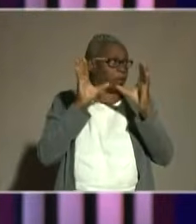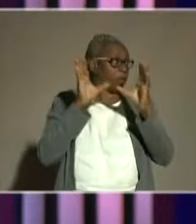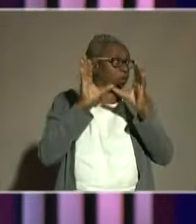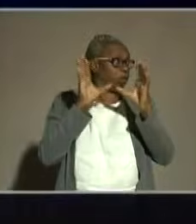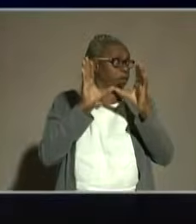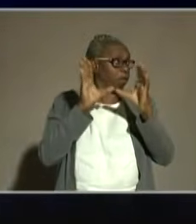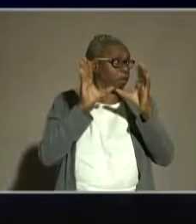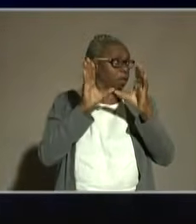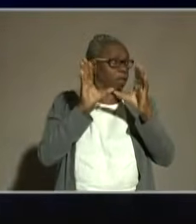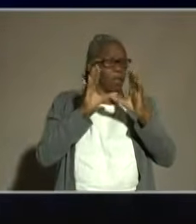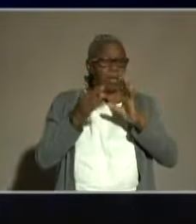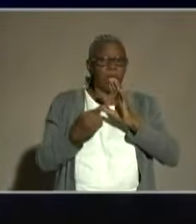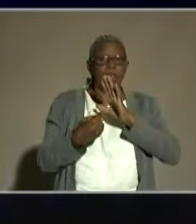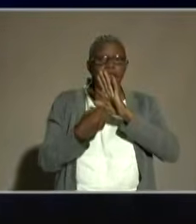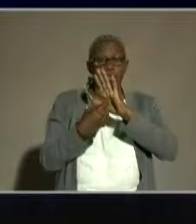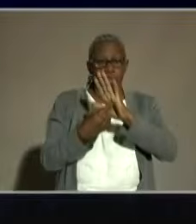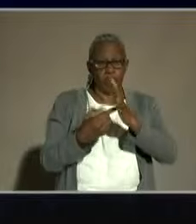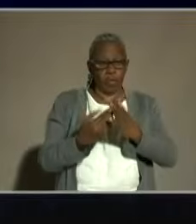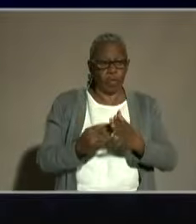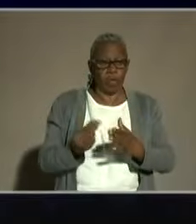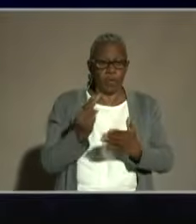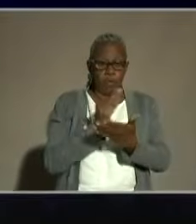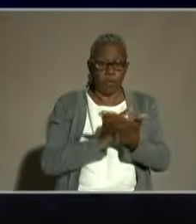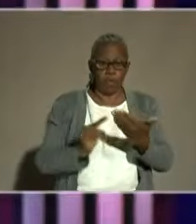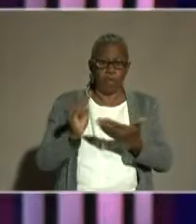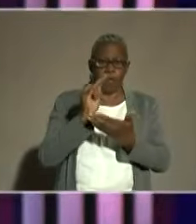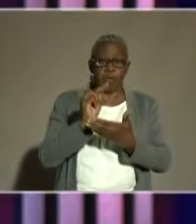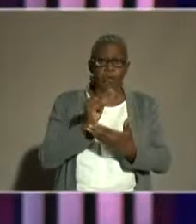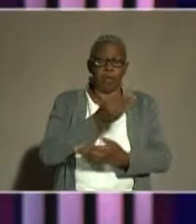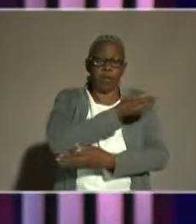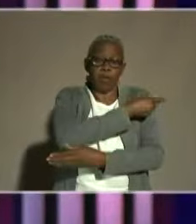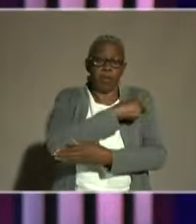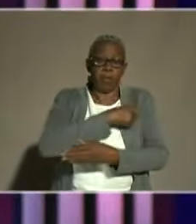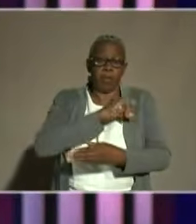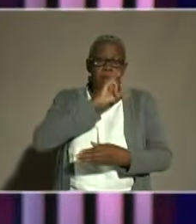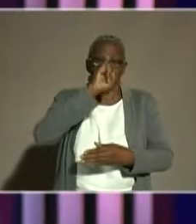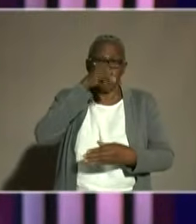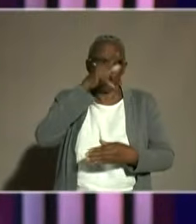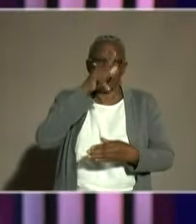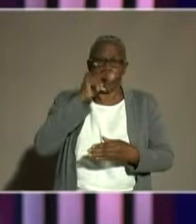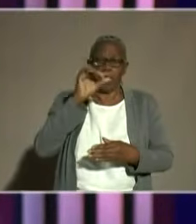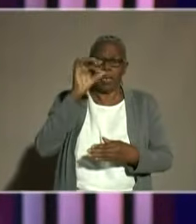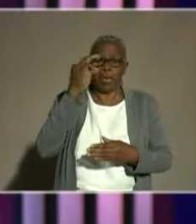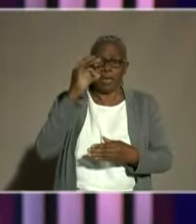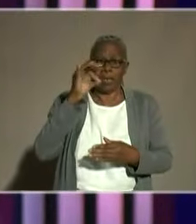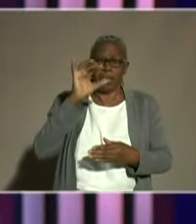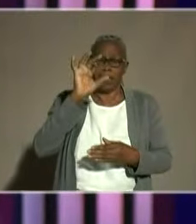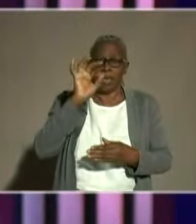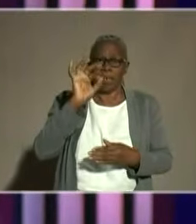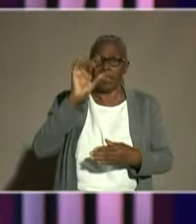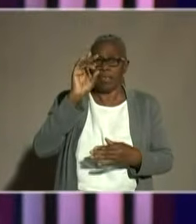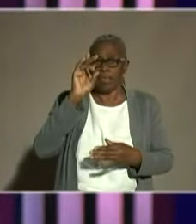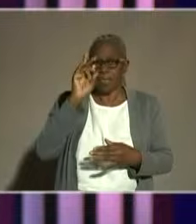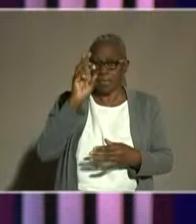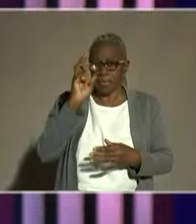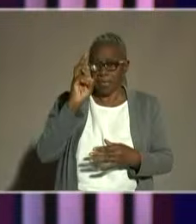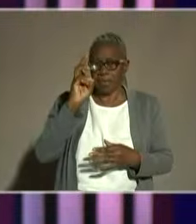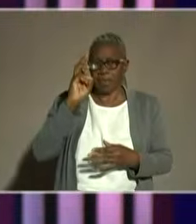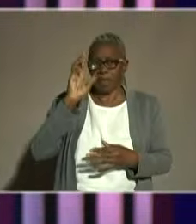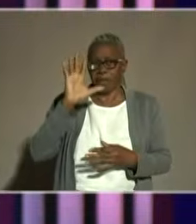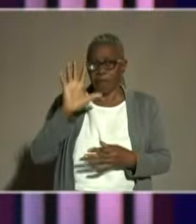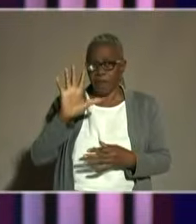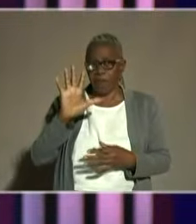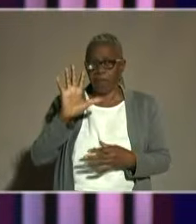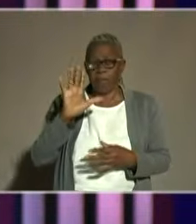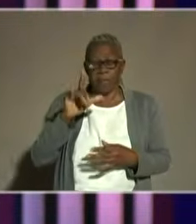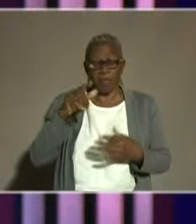and it shows I was born at the University Hospital on July 19th, 1965, and it's right here. I hope your camera can